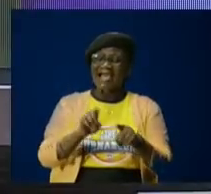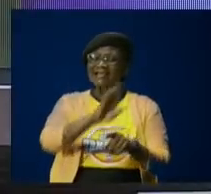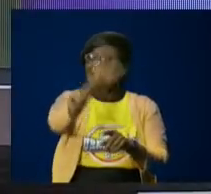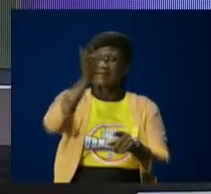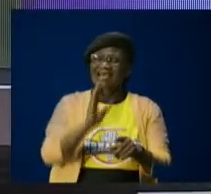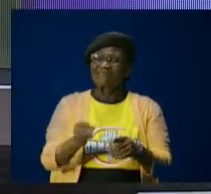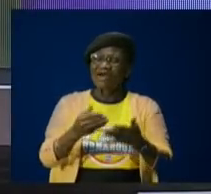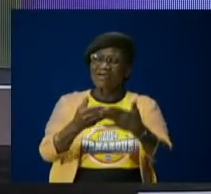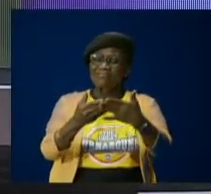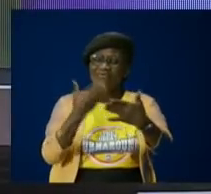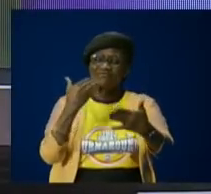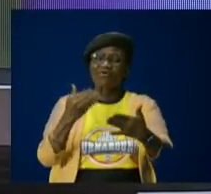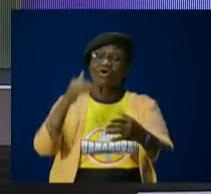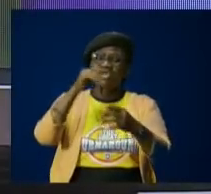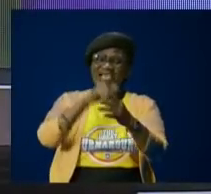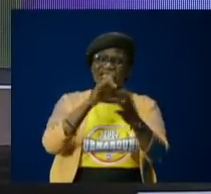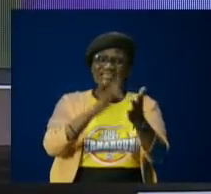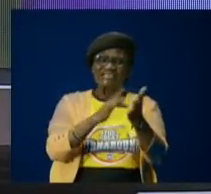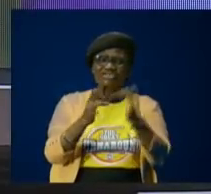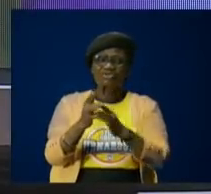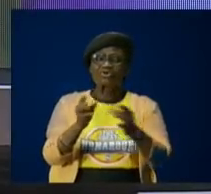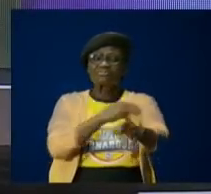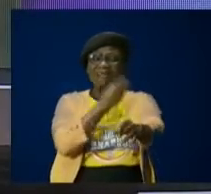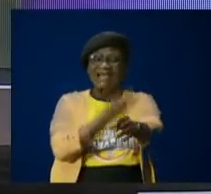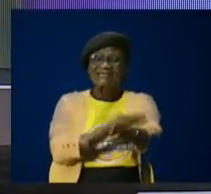Jesus' mighty name, we have prayed.